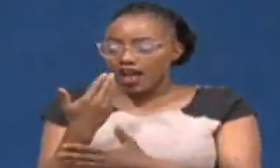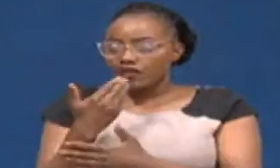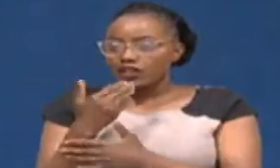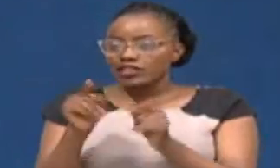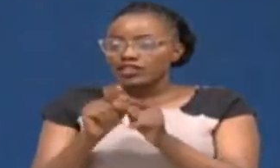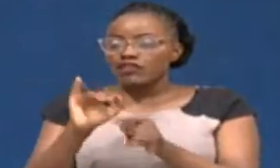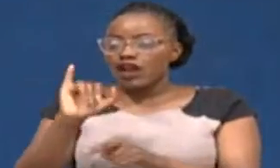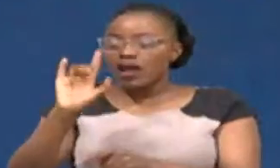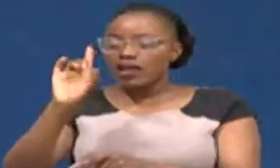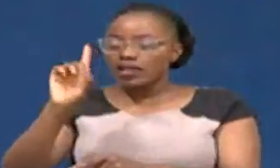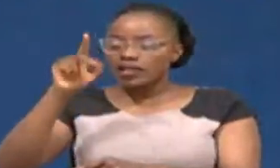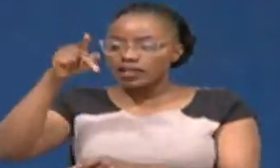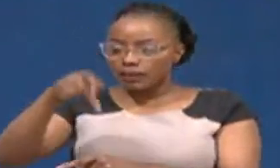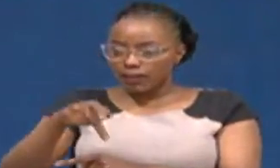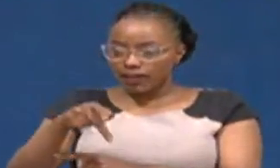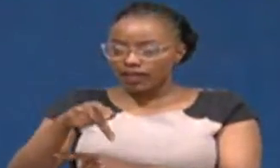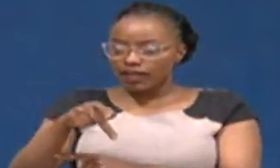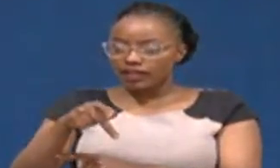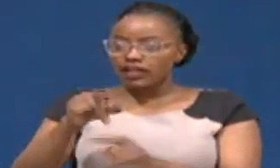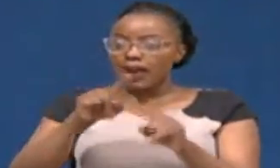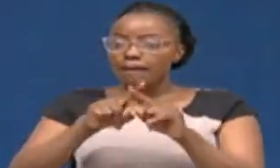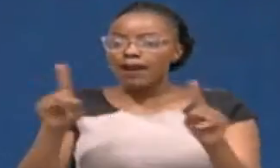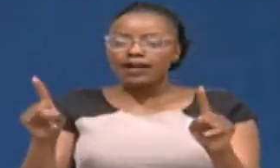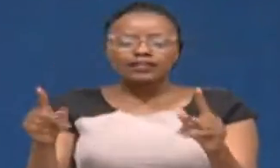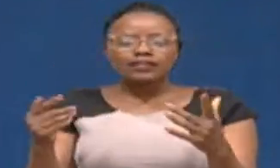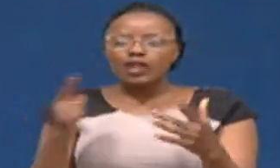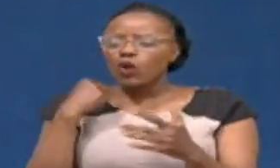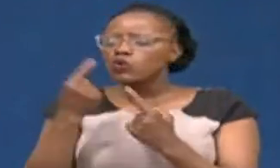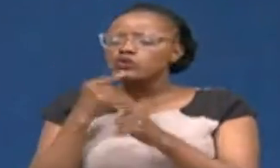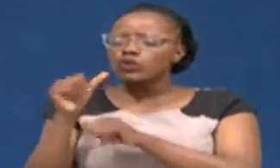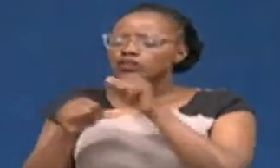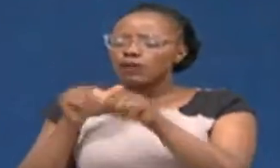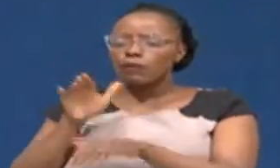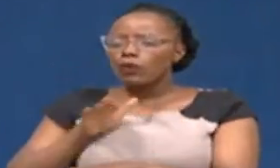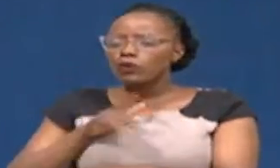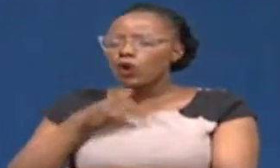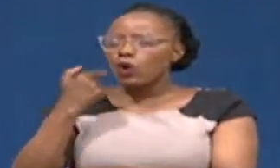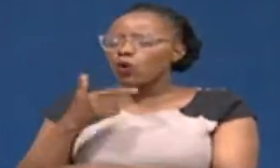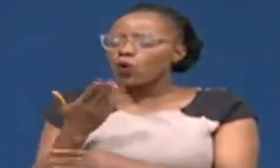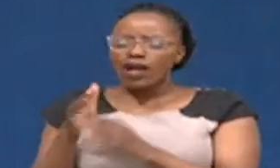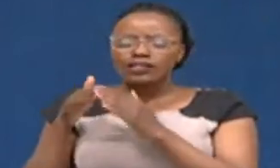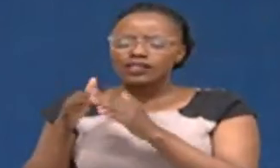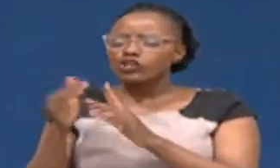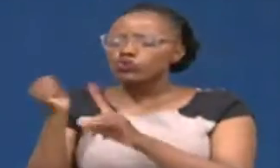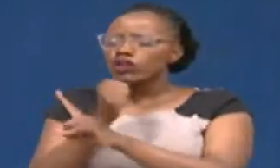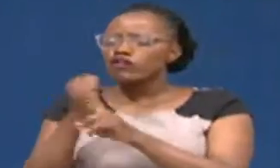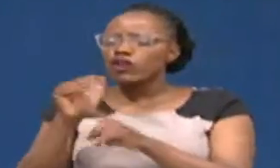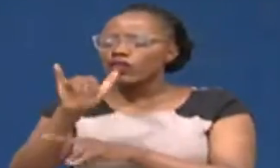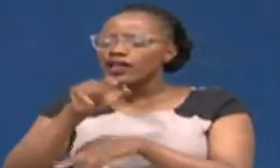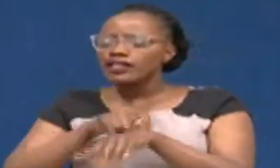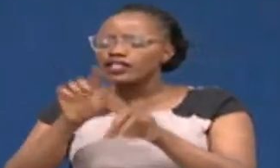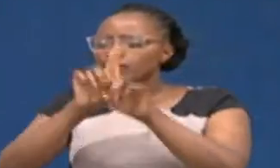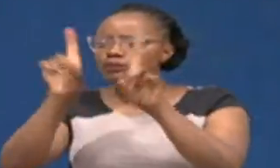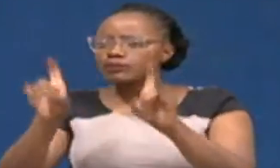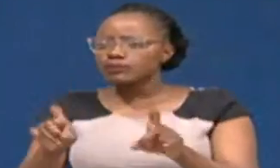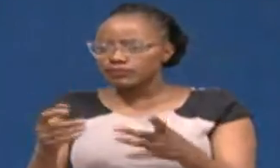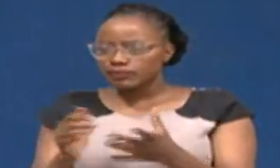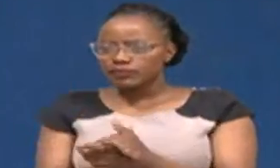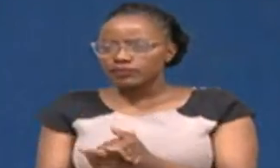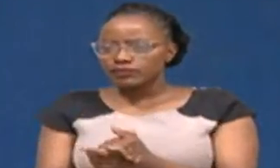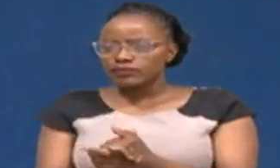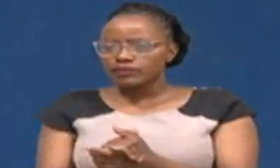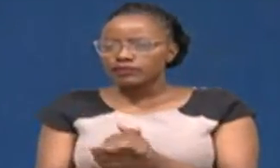the IDPs, okay? But what about, who talks about the women who are sexually violated at that time?